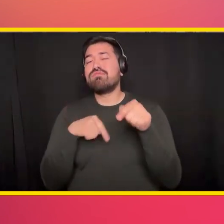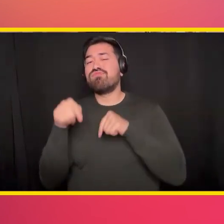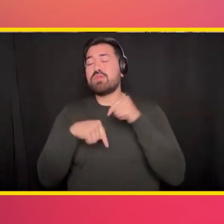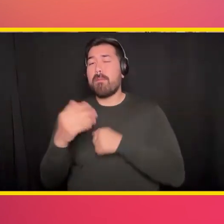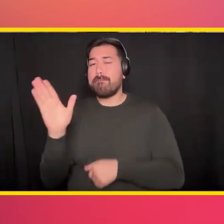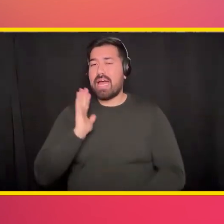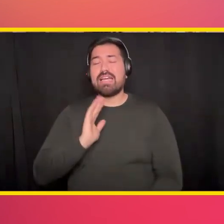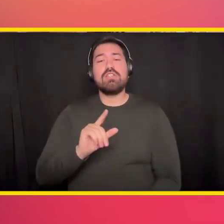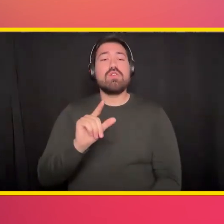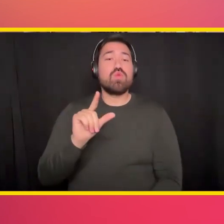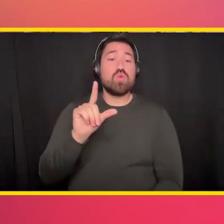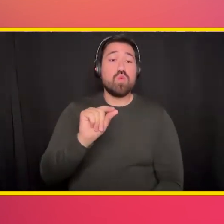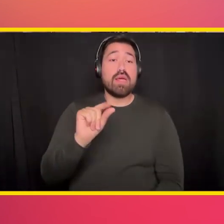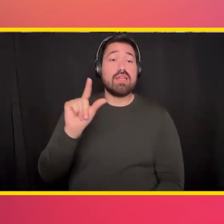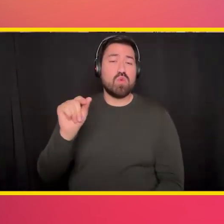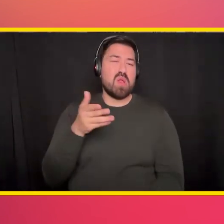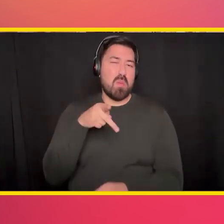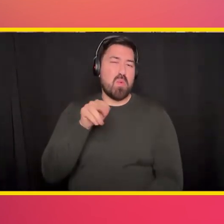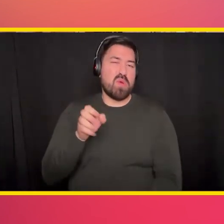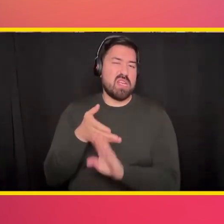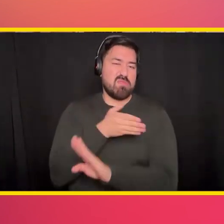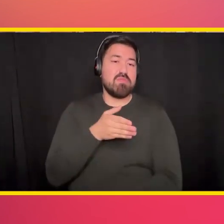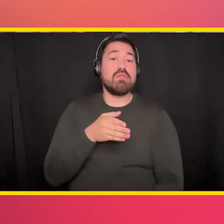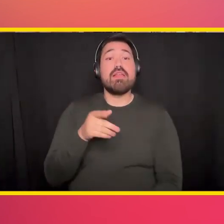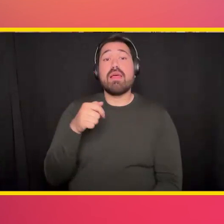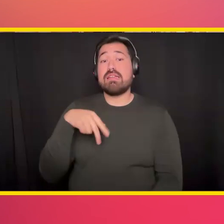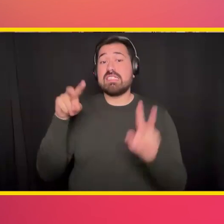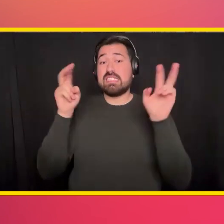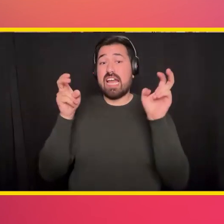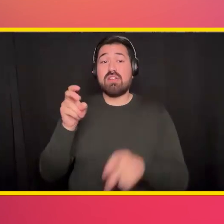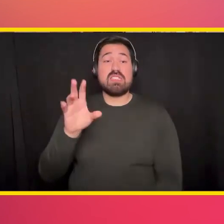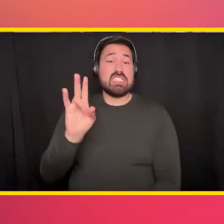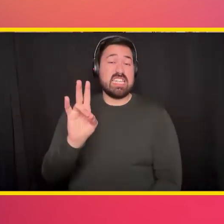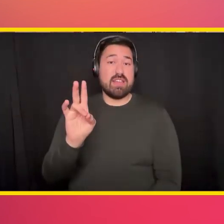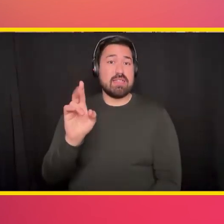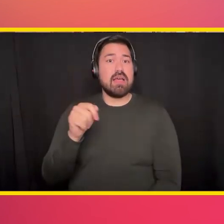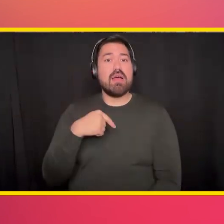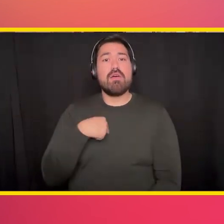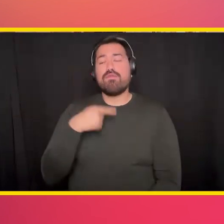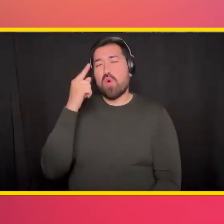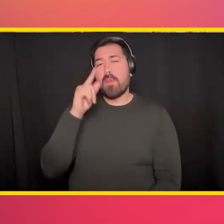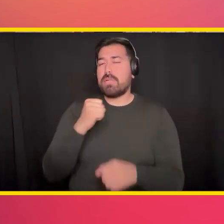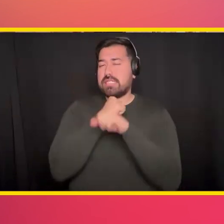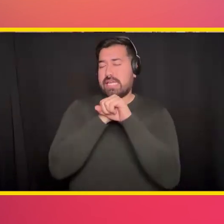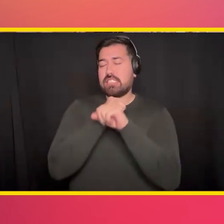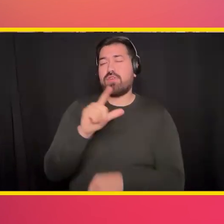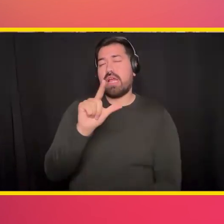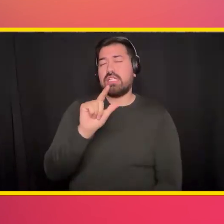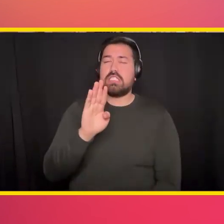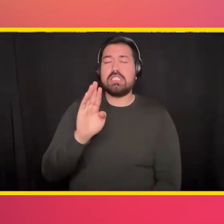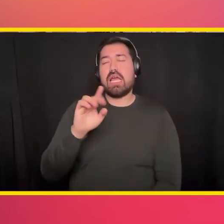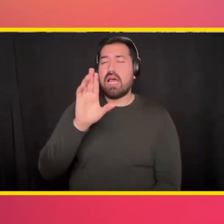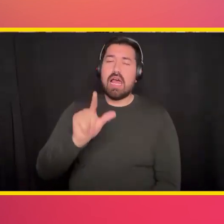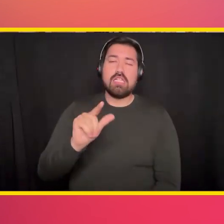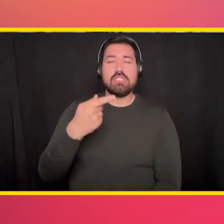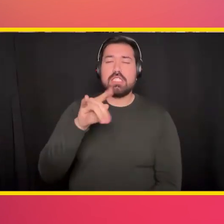before the Supreme Court said that Title VII implicitly included protections for LGBTQ plus individuals,